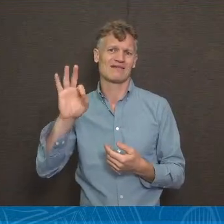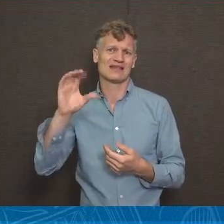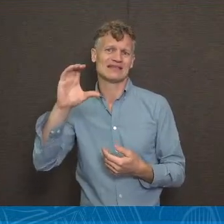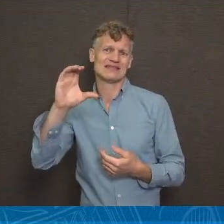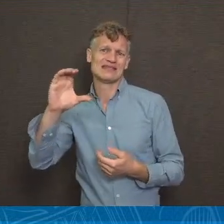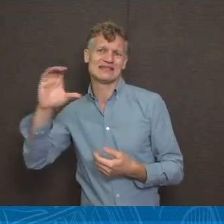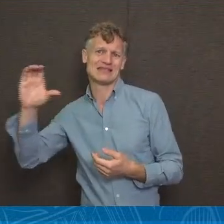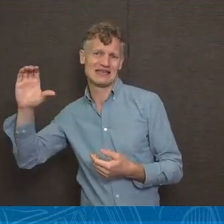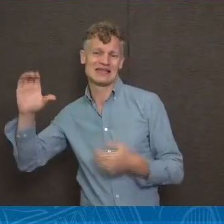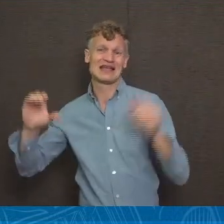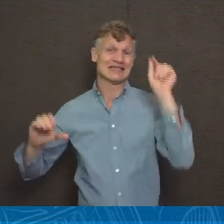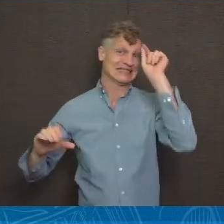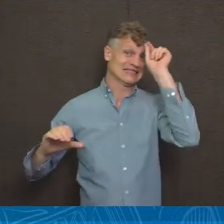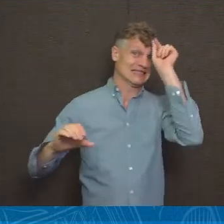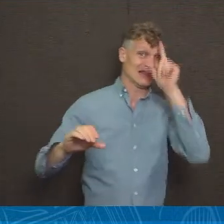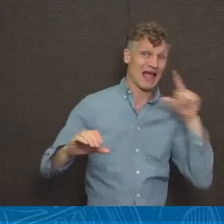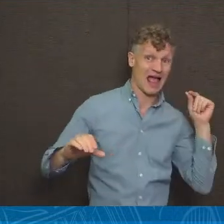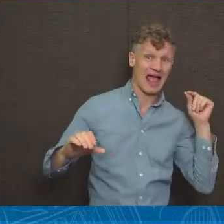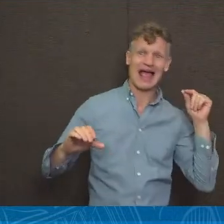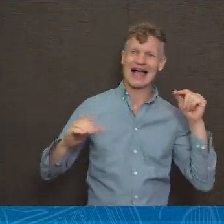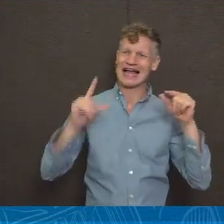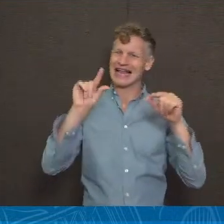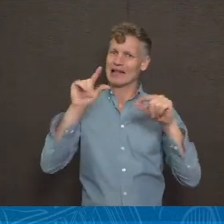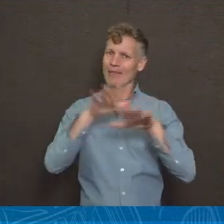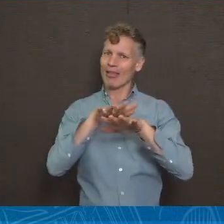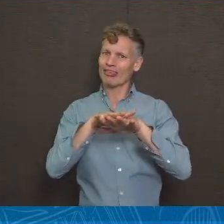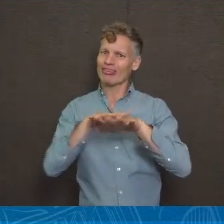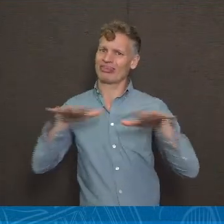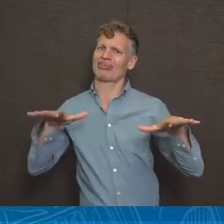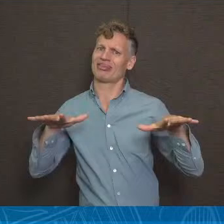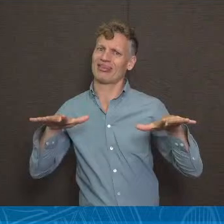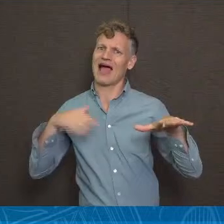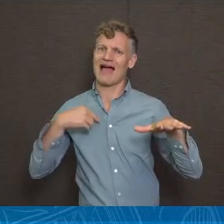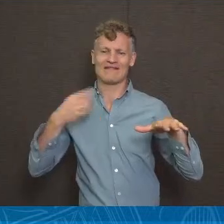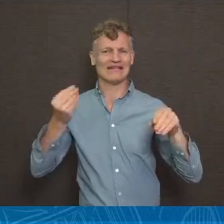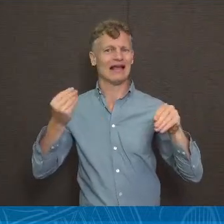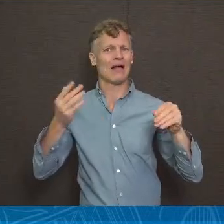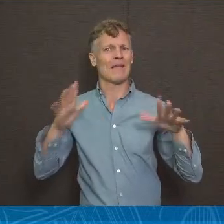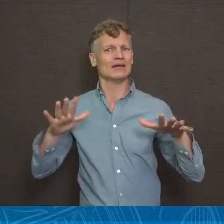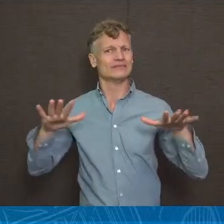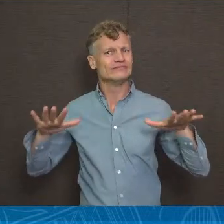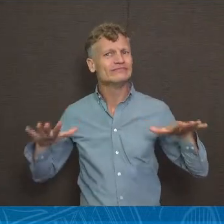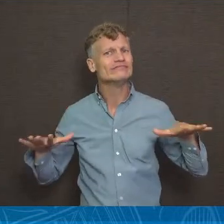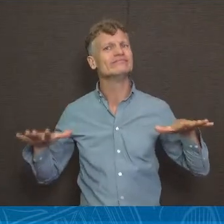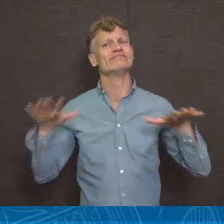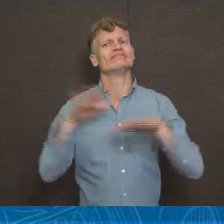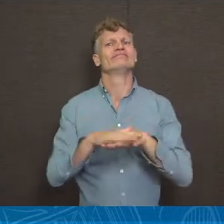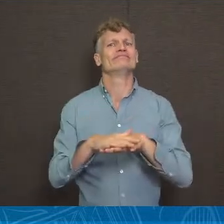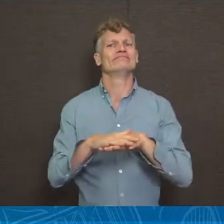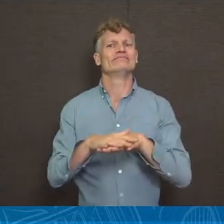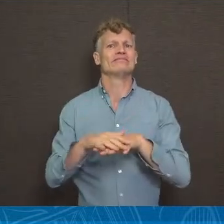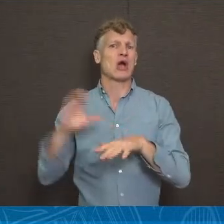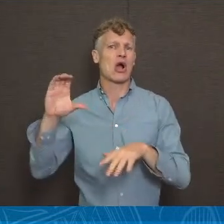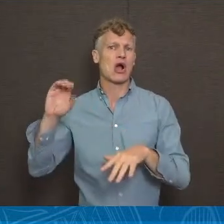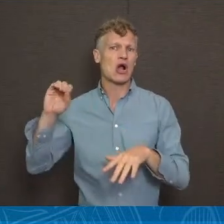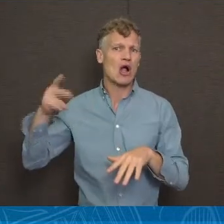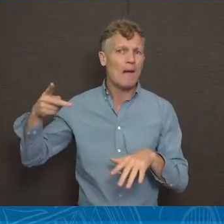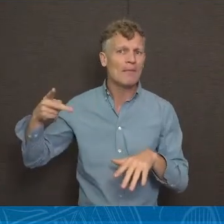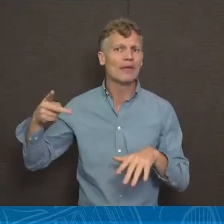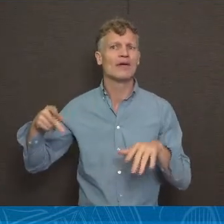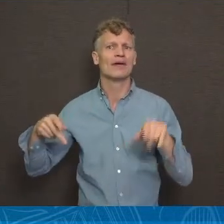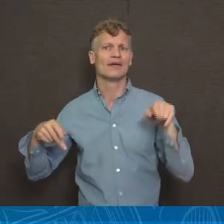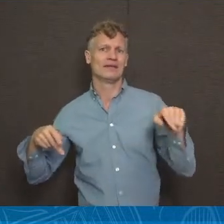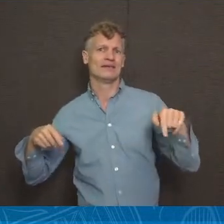that moving forward, surging, we need to redefine shared responsibility and articulate it. Great. Thank you. Finau, your surge.